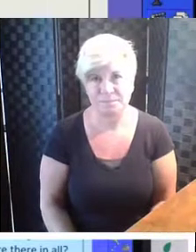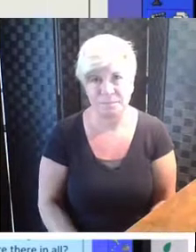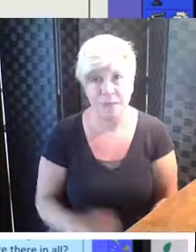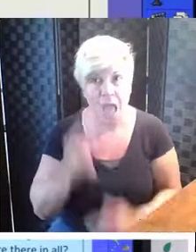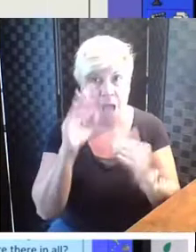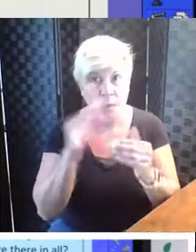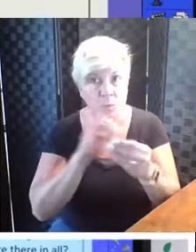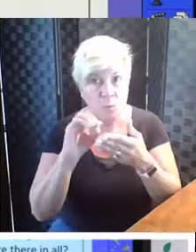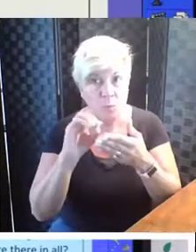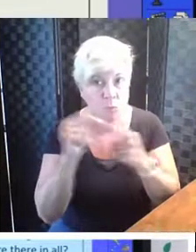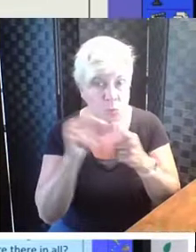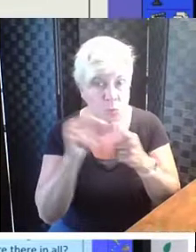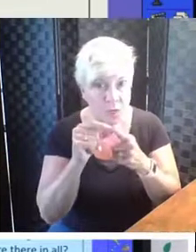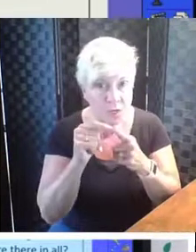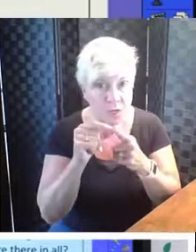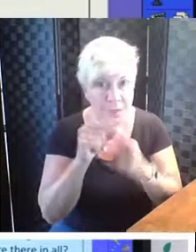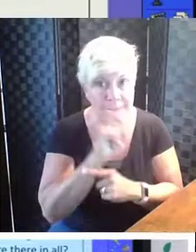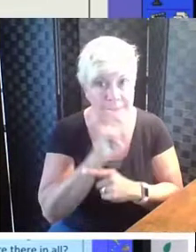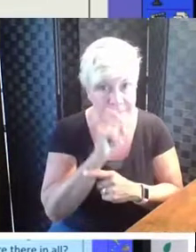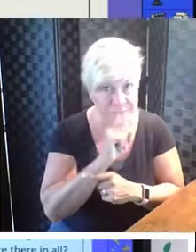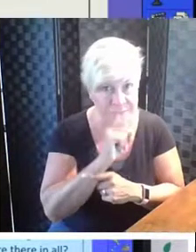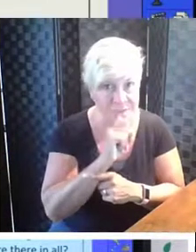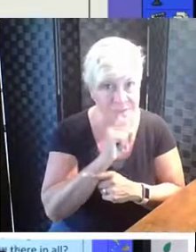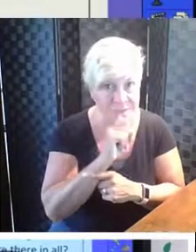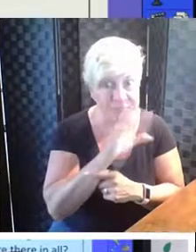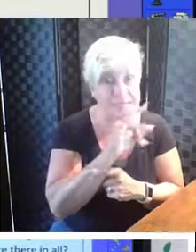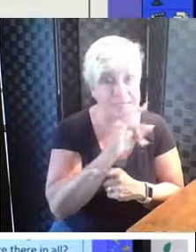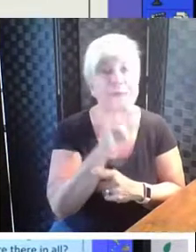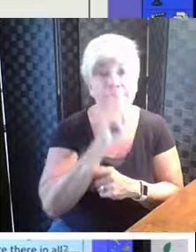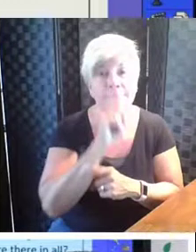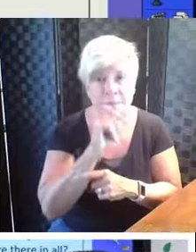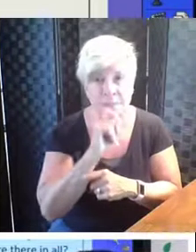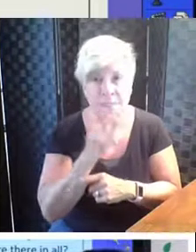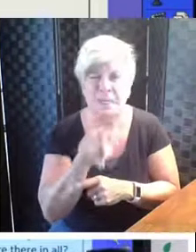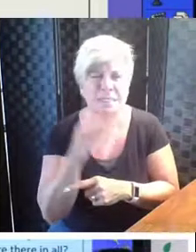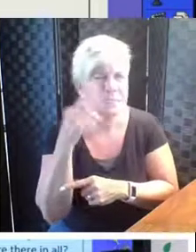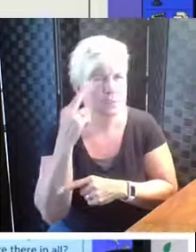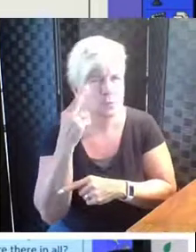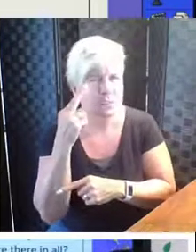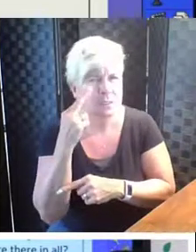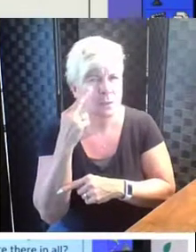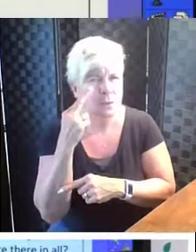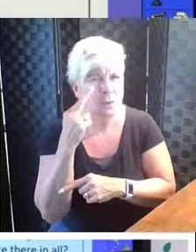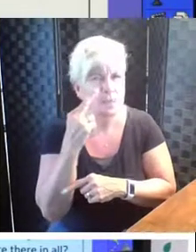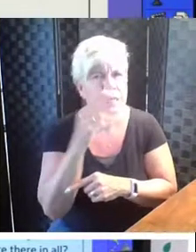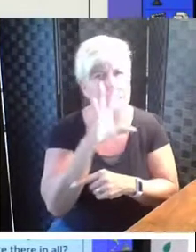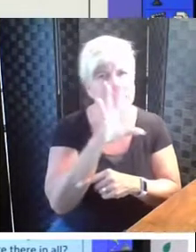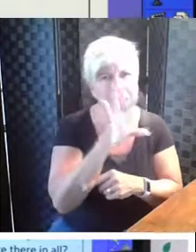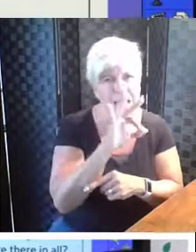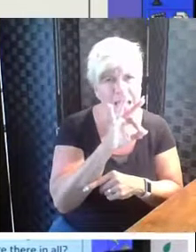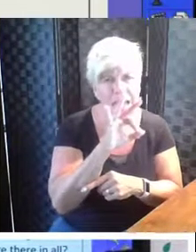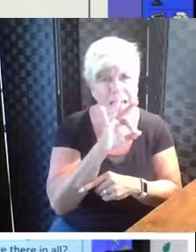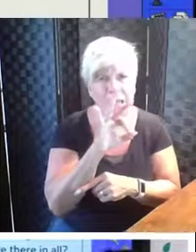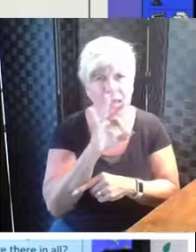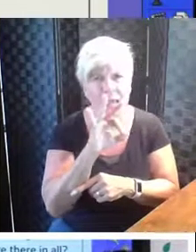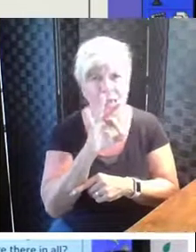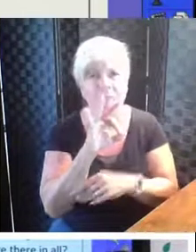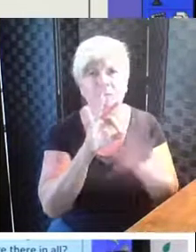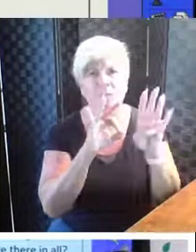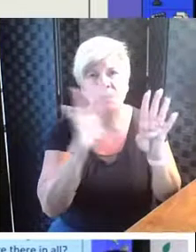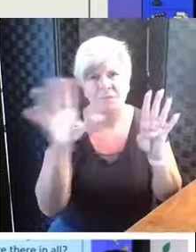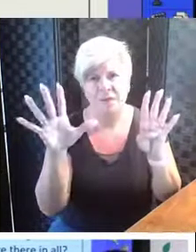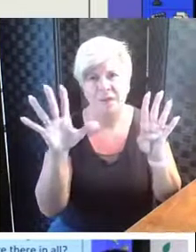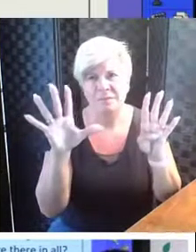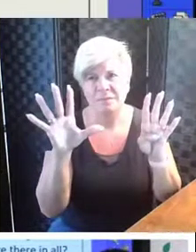hope you wrote popsicles to complete your answer. Is this reasonable? Well, 9 and 4 and